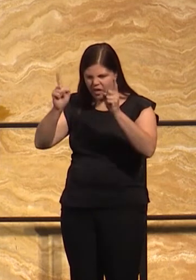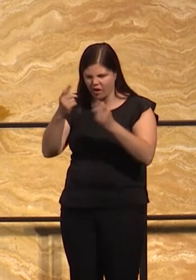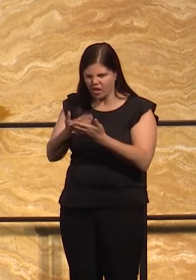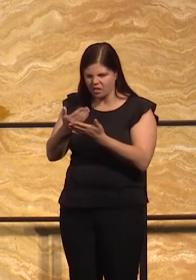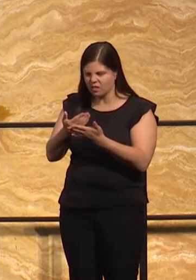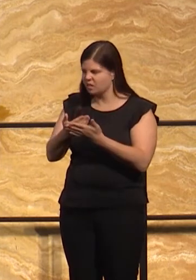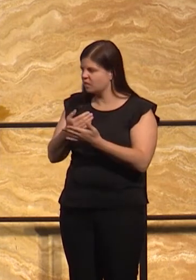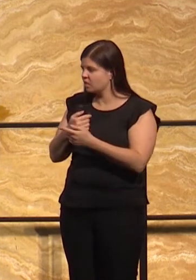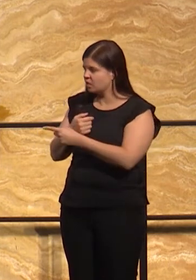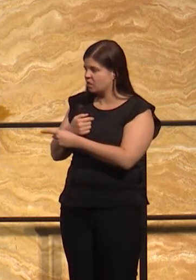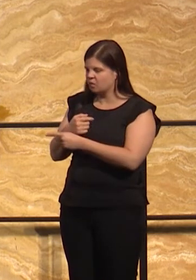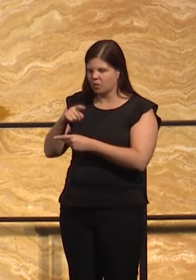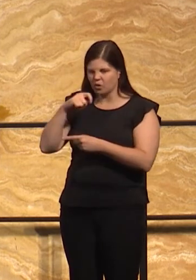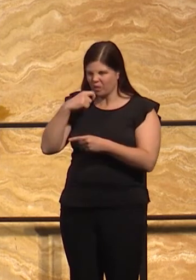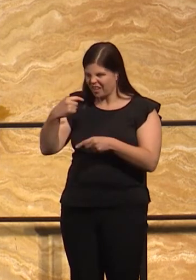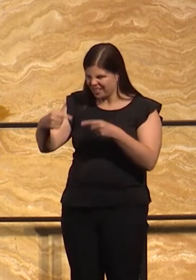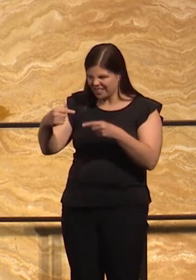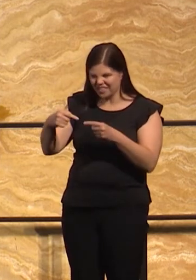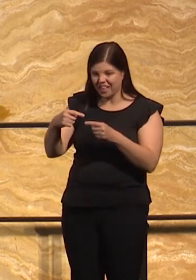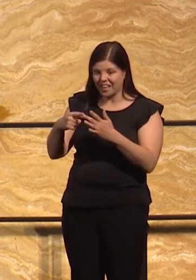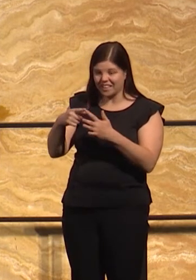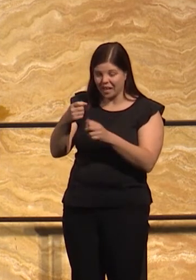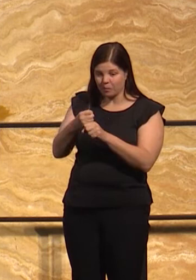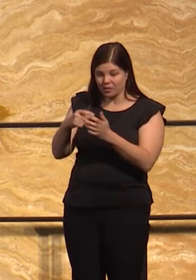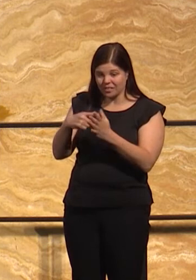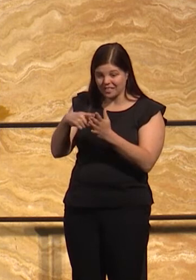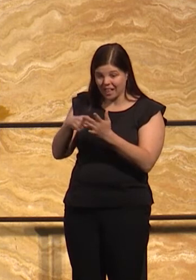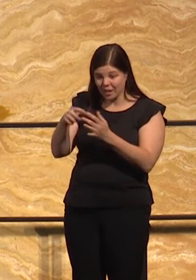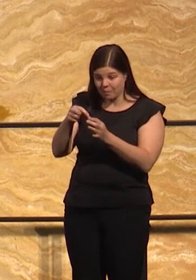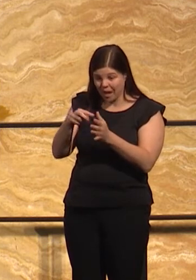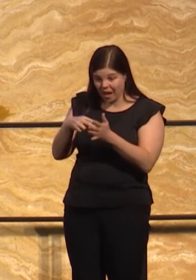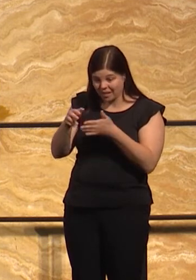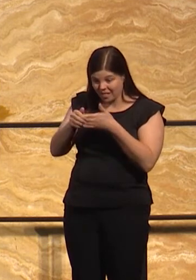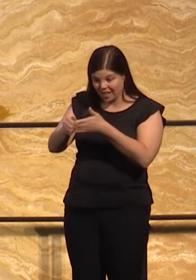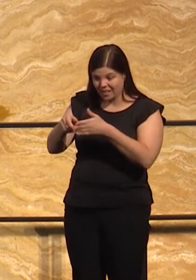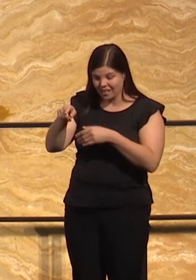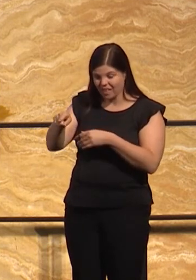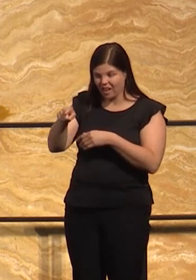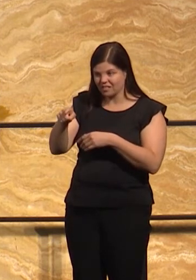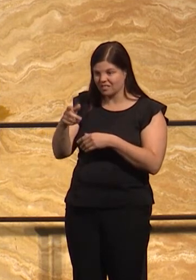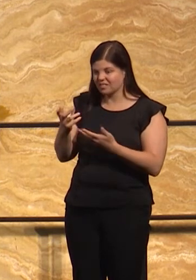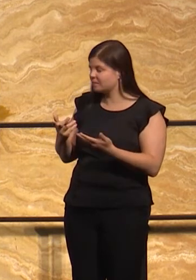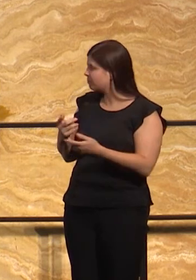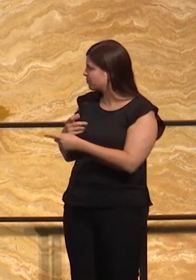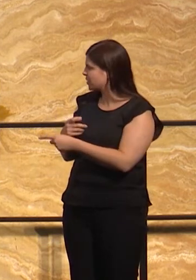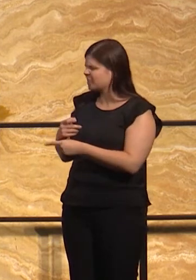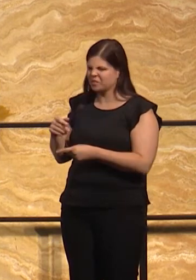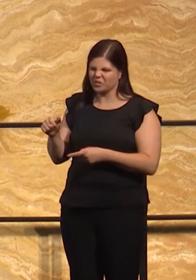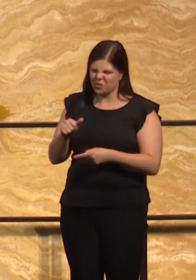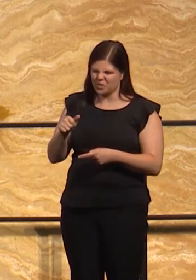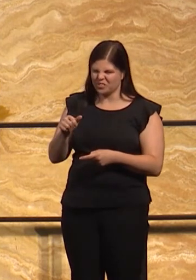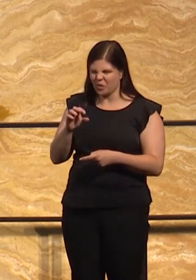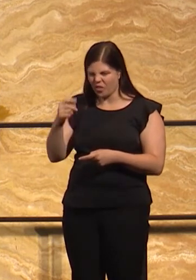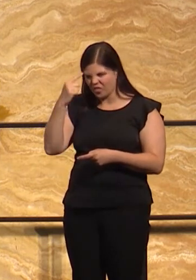whether the Taliban leads an authoritarian regime? I don't know whether we should be quibbling about that. The equivalent of it is Islamic courts